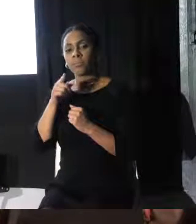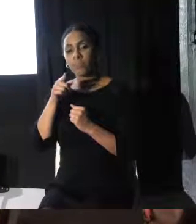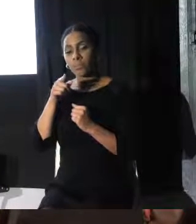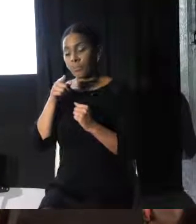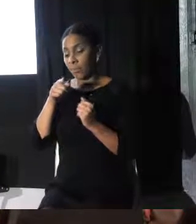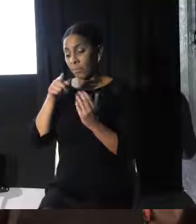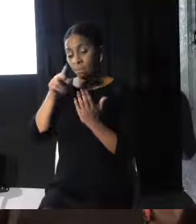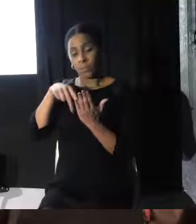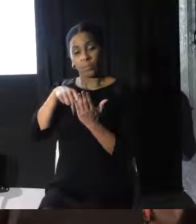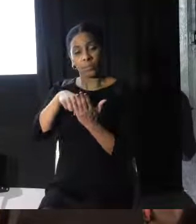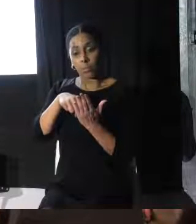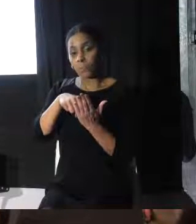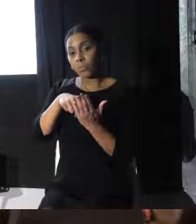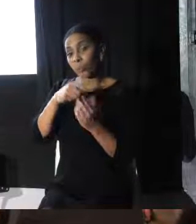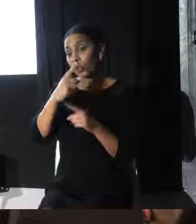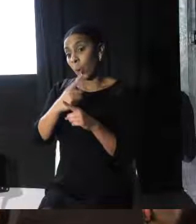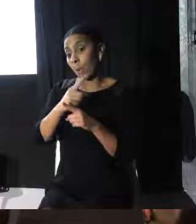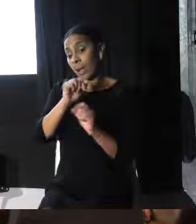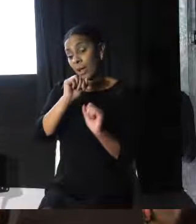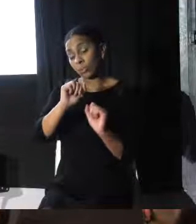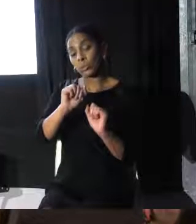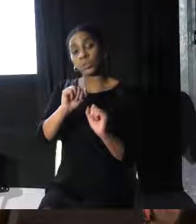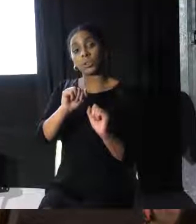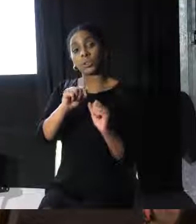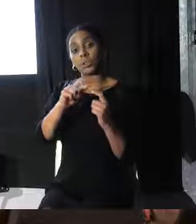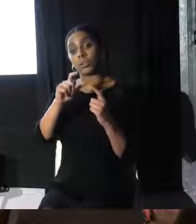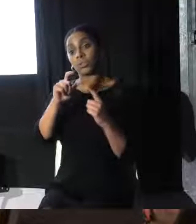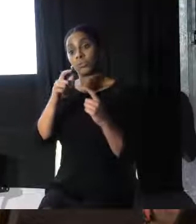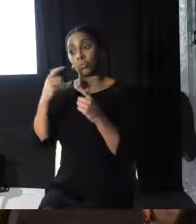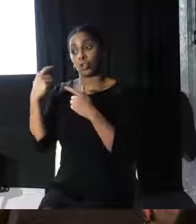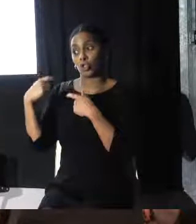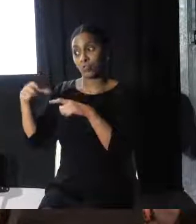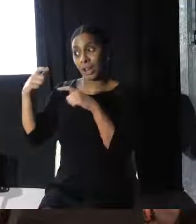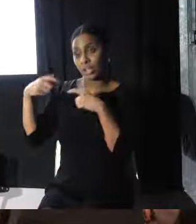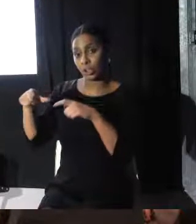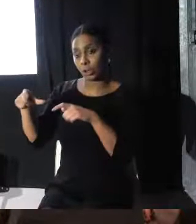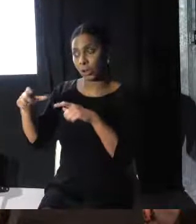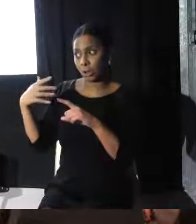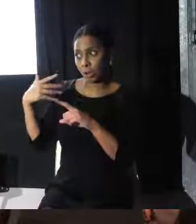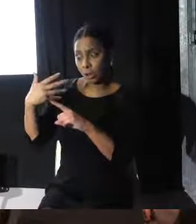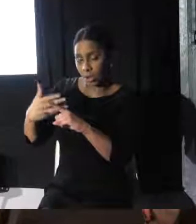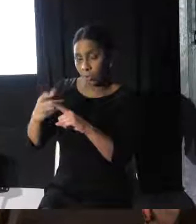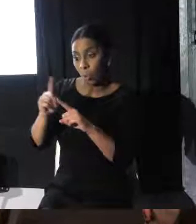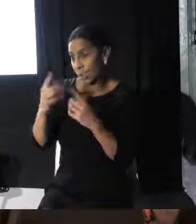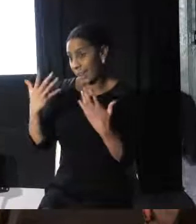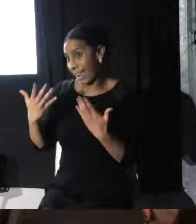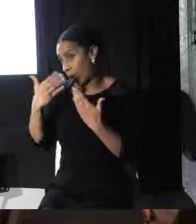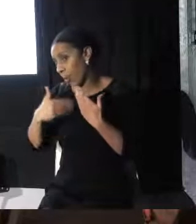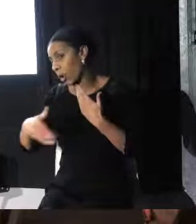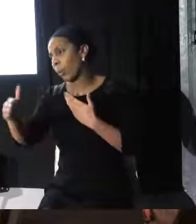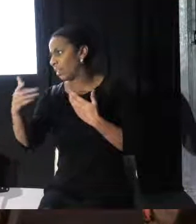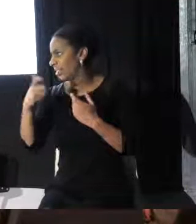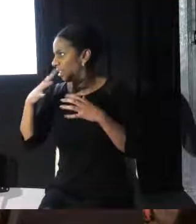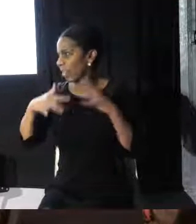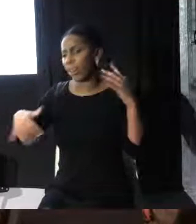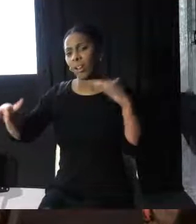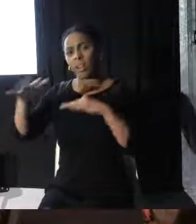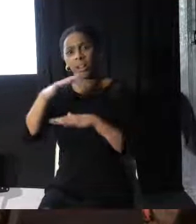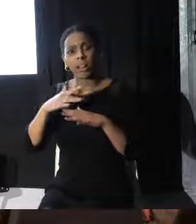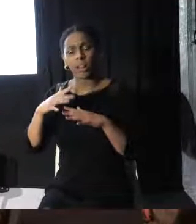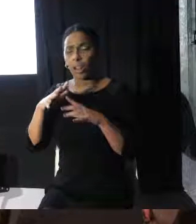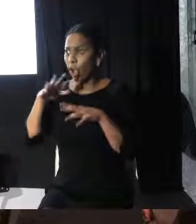between Bergson's account of duration and the ongoing histories of colonialism and anti-colonialism through